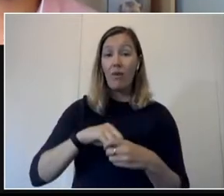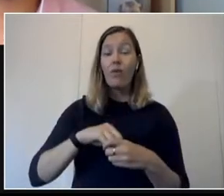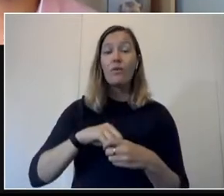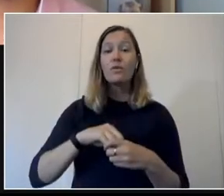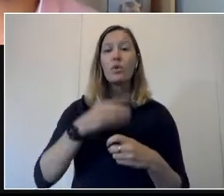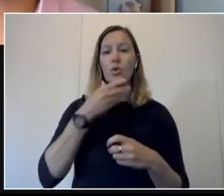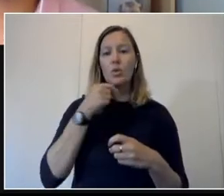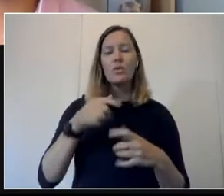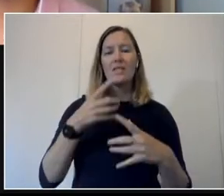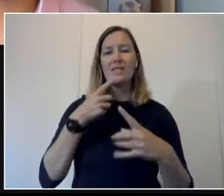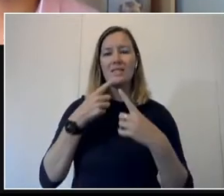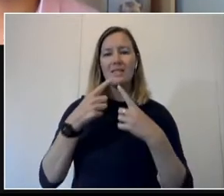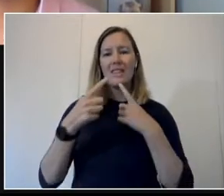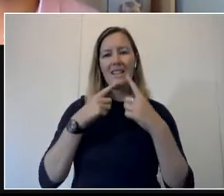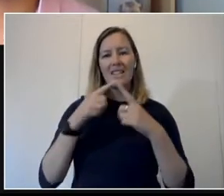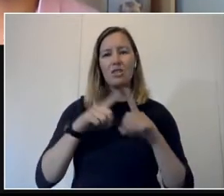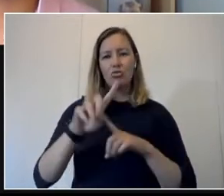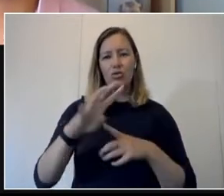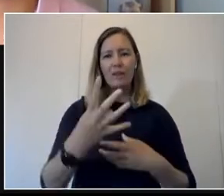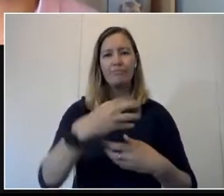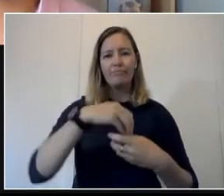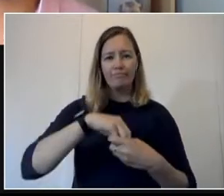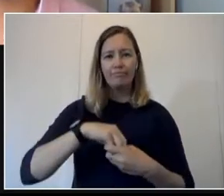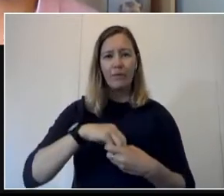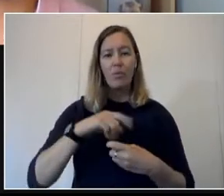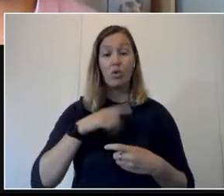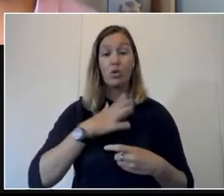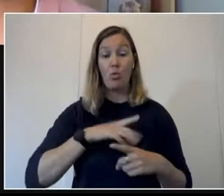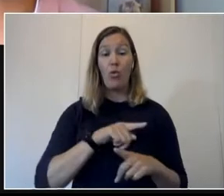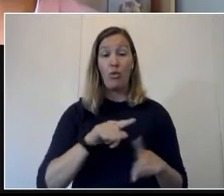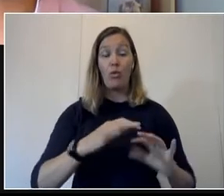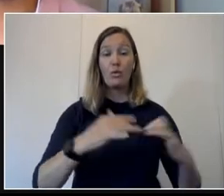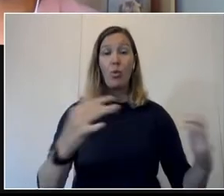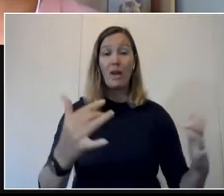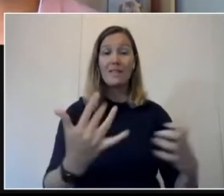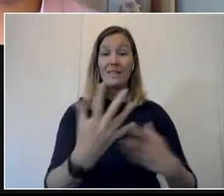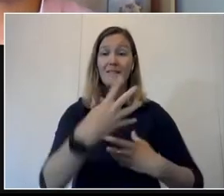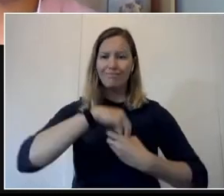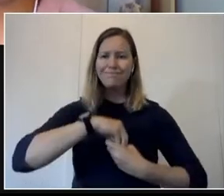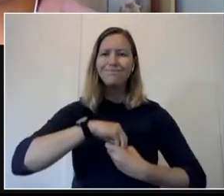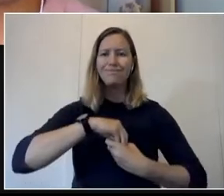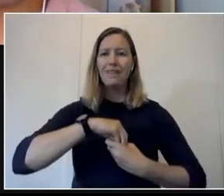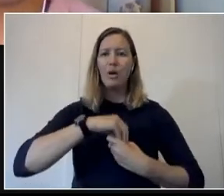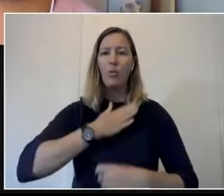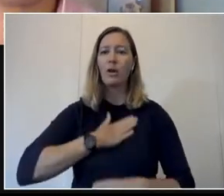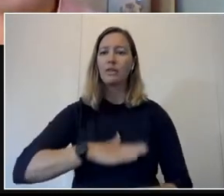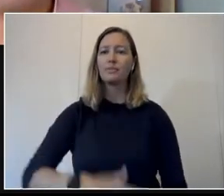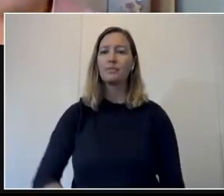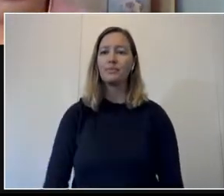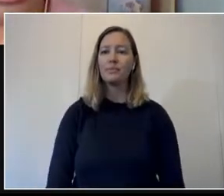them, because these are the audiences you want right in the center of your organization.